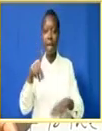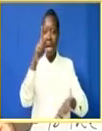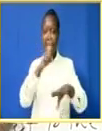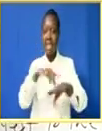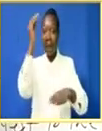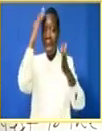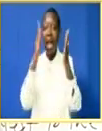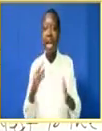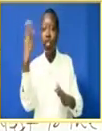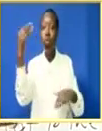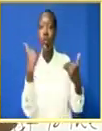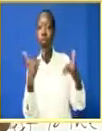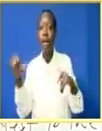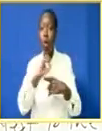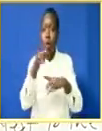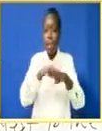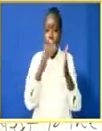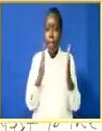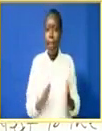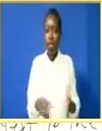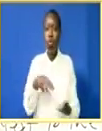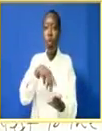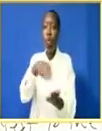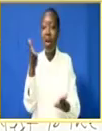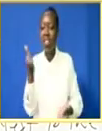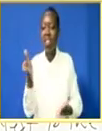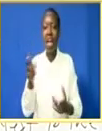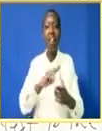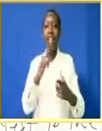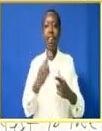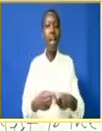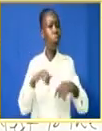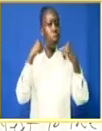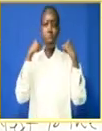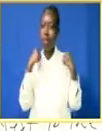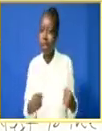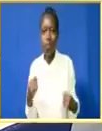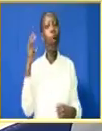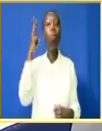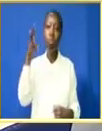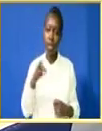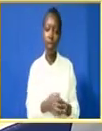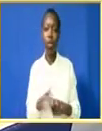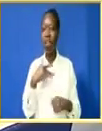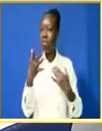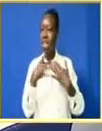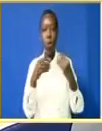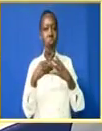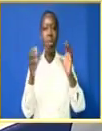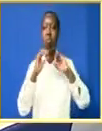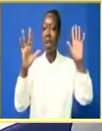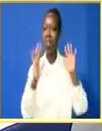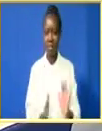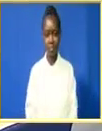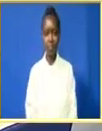play, or anyone even walking there, is going to have a very hard time. Okay. So, that is the land that you are meaning. Bare land. Bare